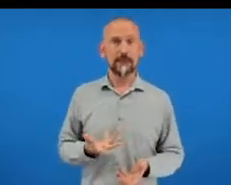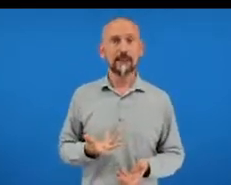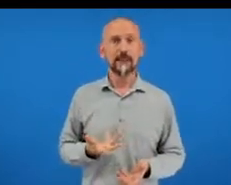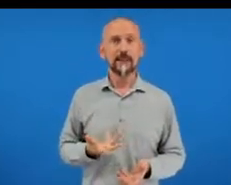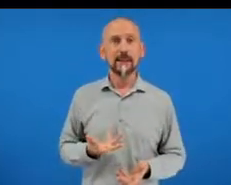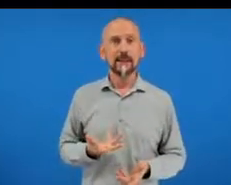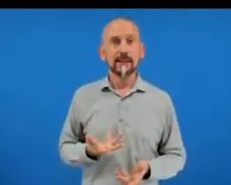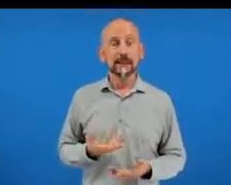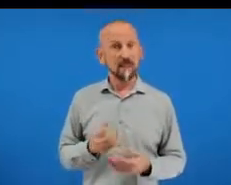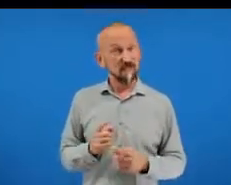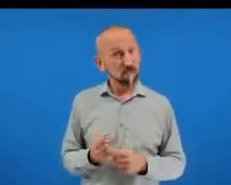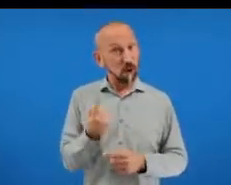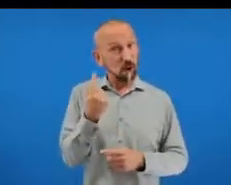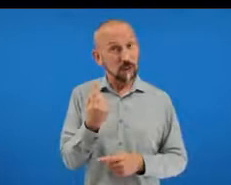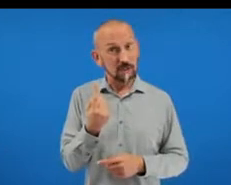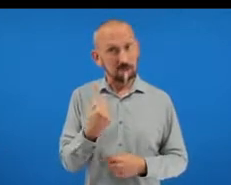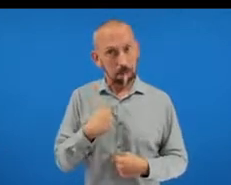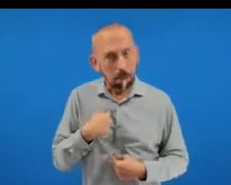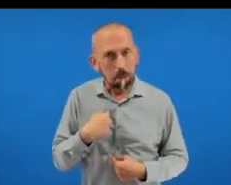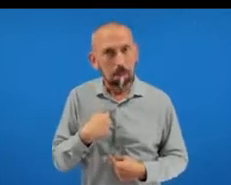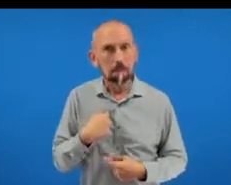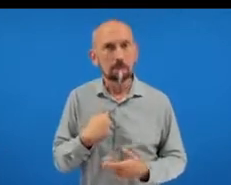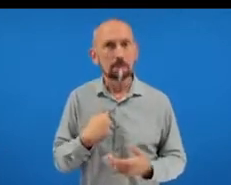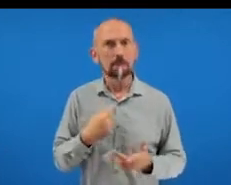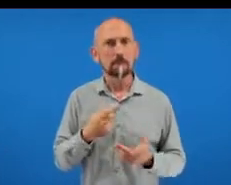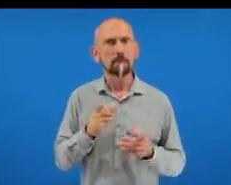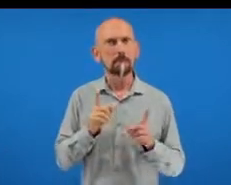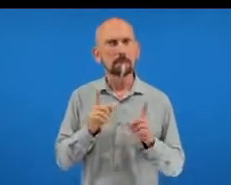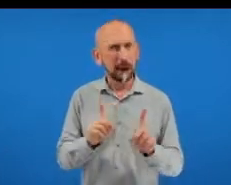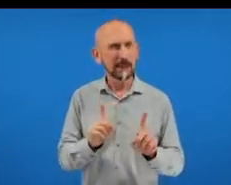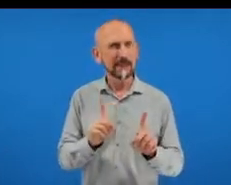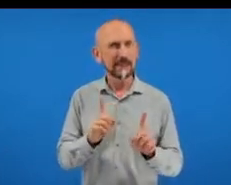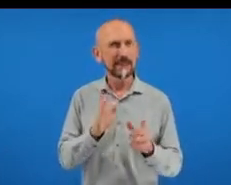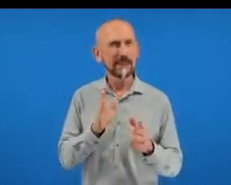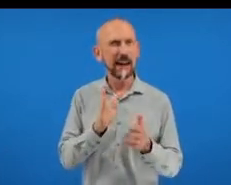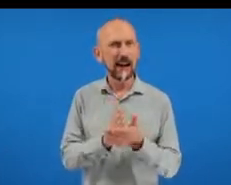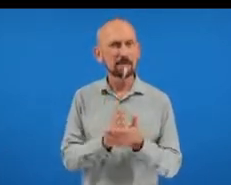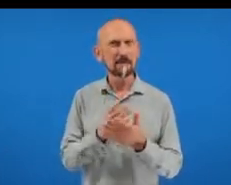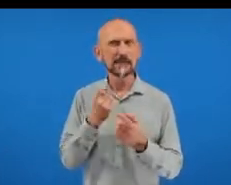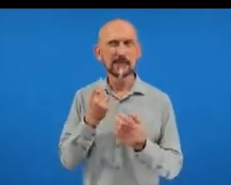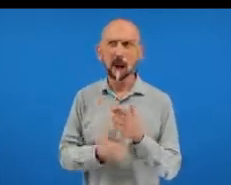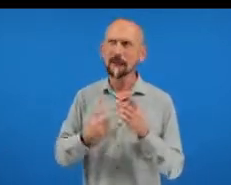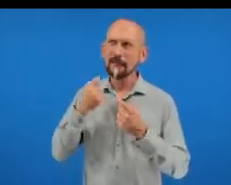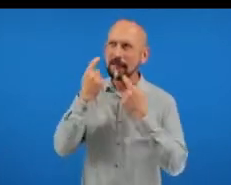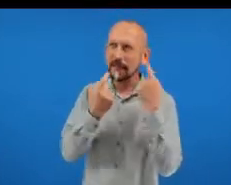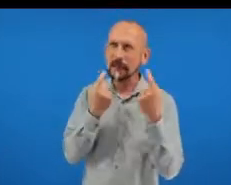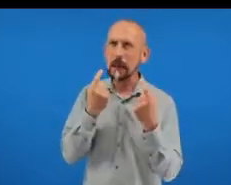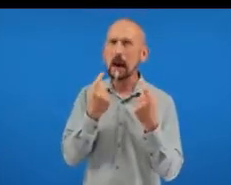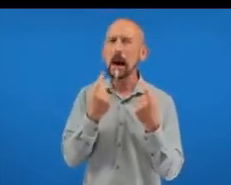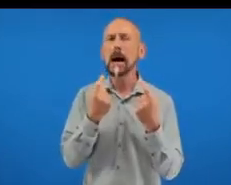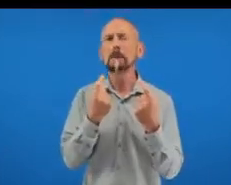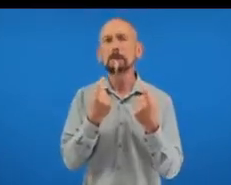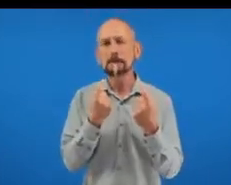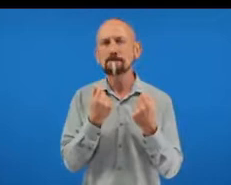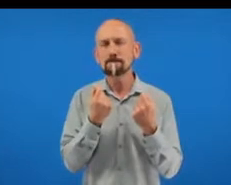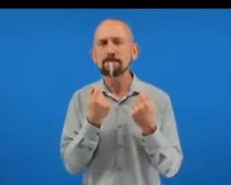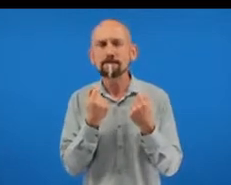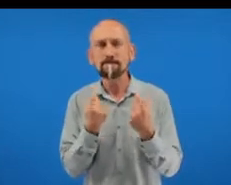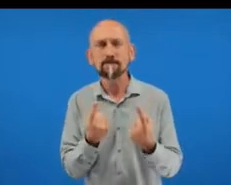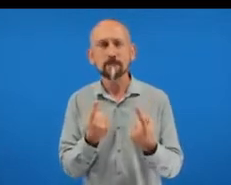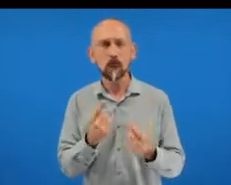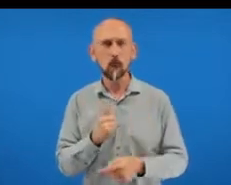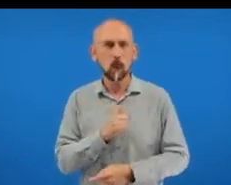it's a first. But then when I sat back and reflected upon it, what came to mind was, well, why is